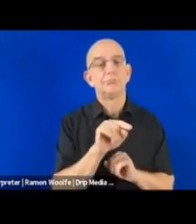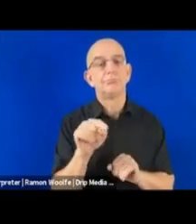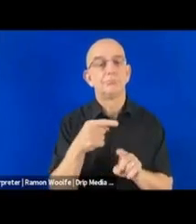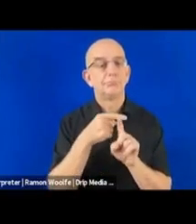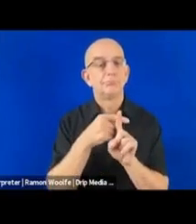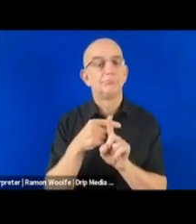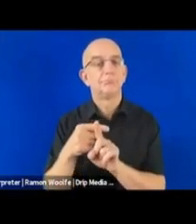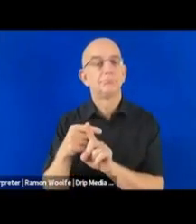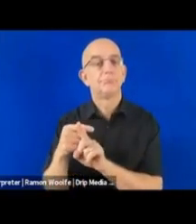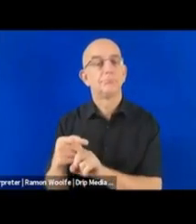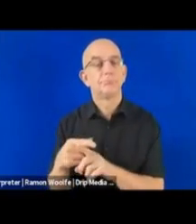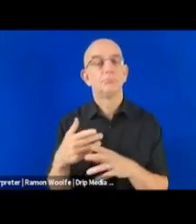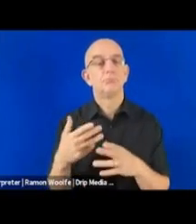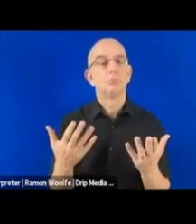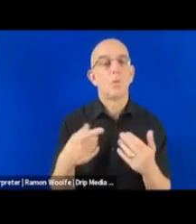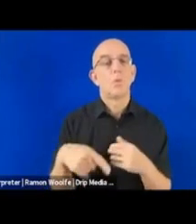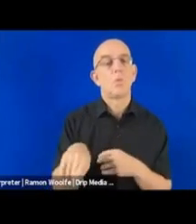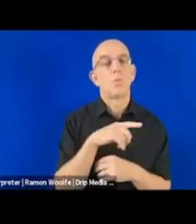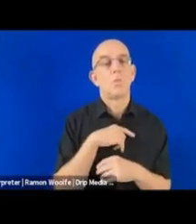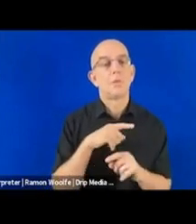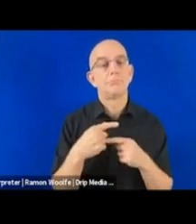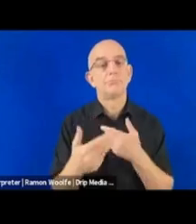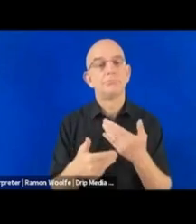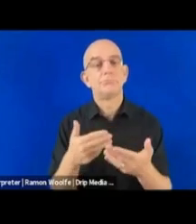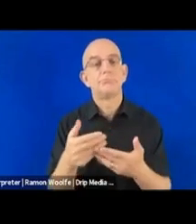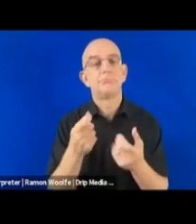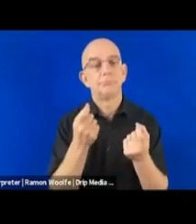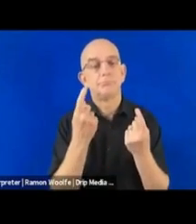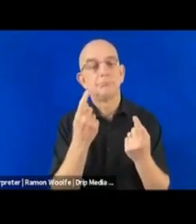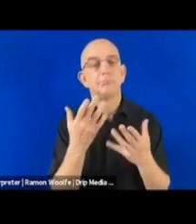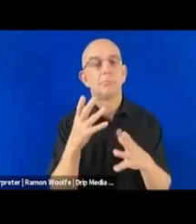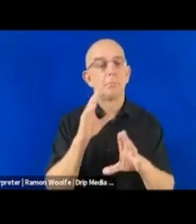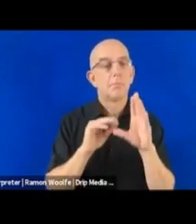offered at Magomero Community Development College.